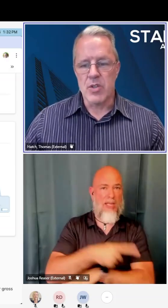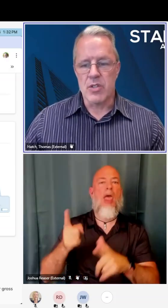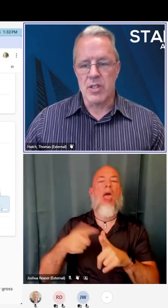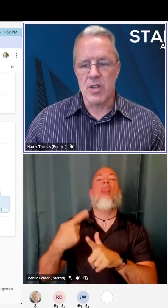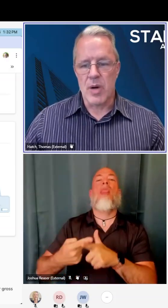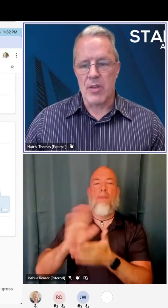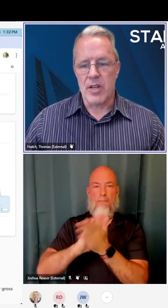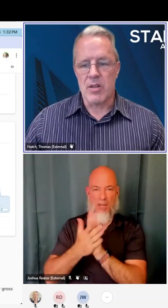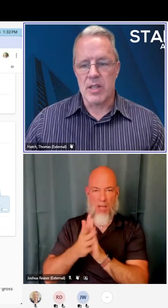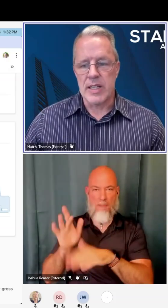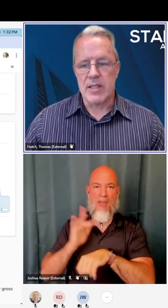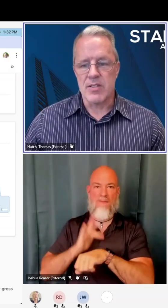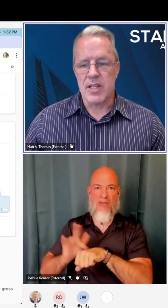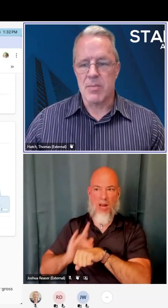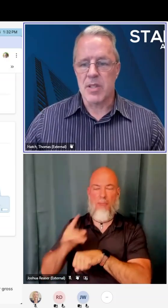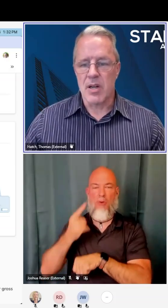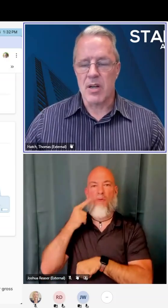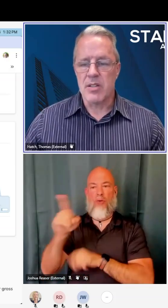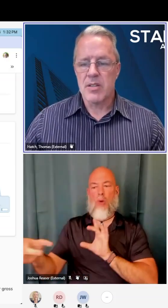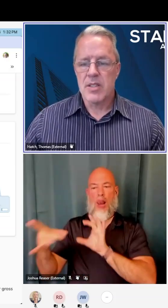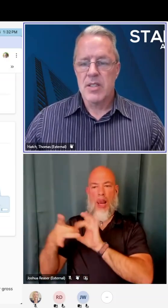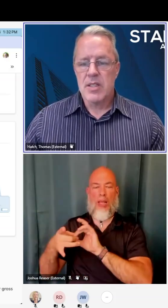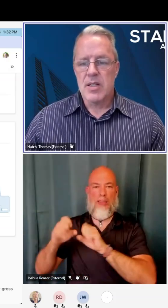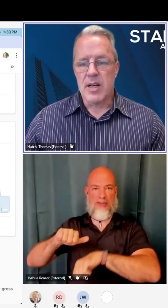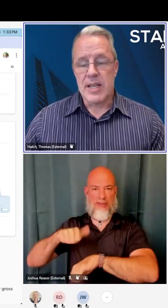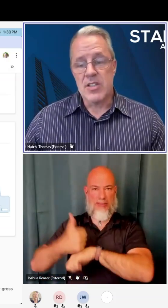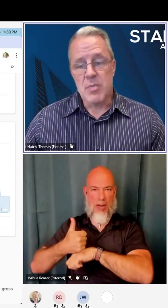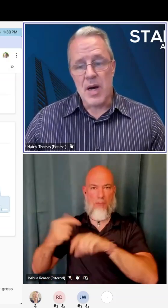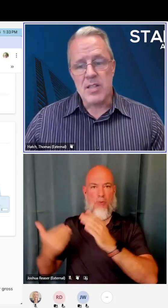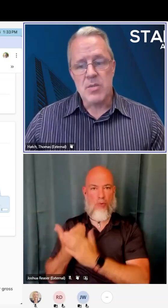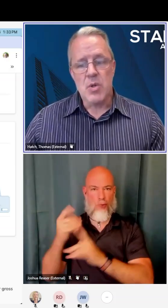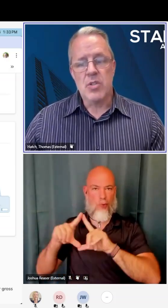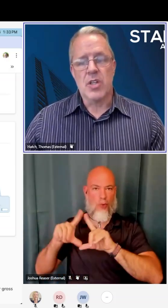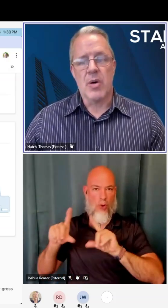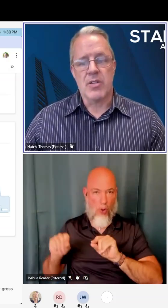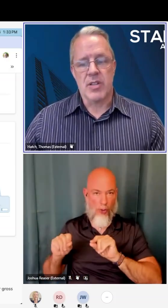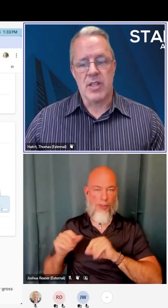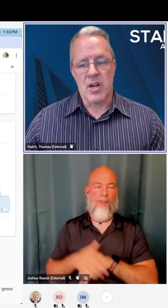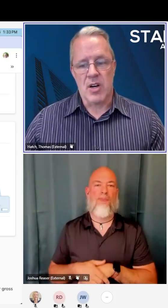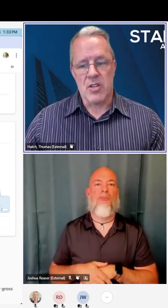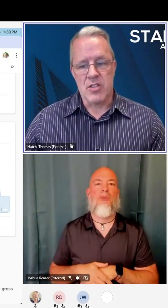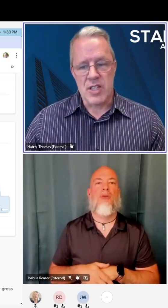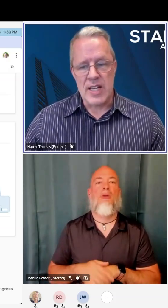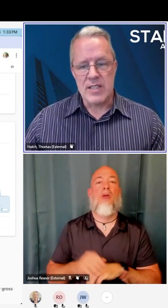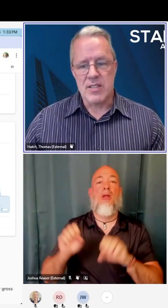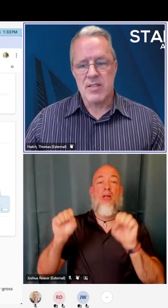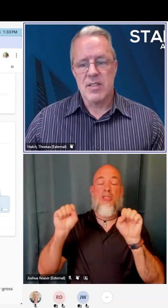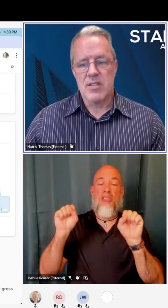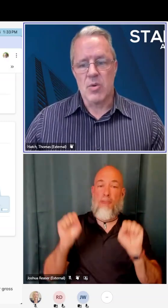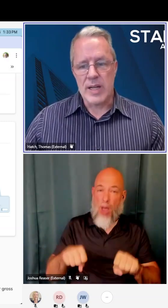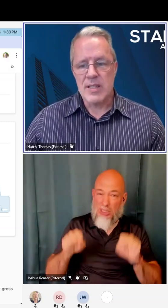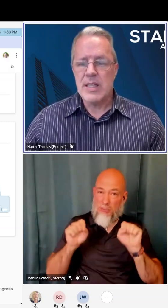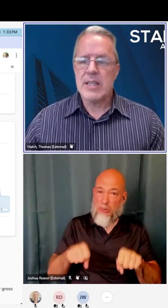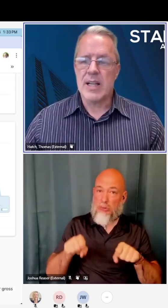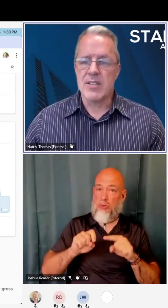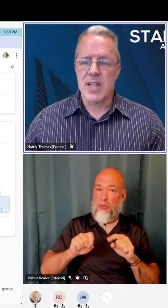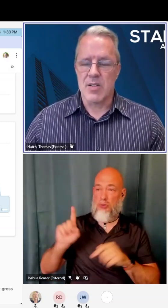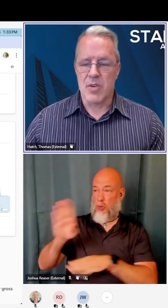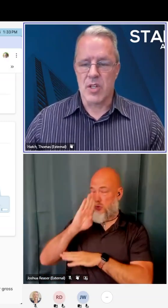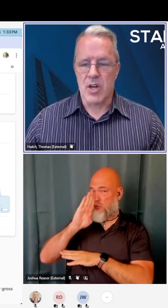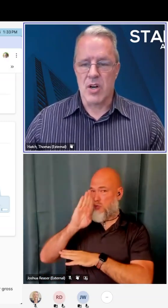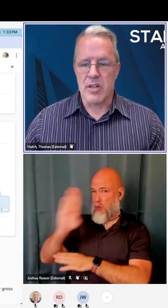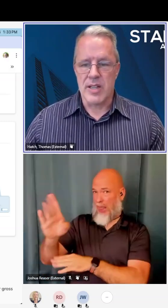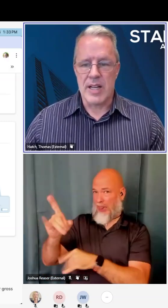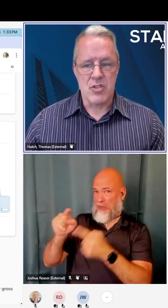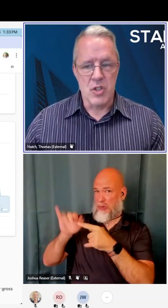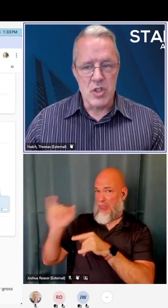available for you to go out there and link and set up a card. It is possible to go out to the card site directly and sign